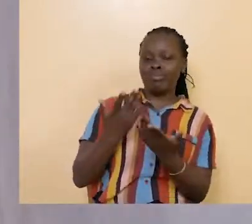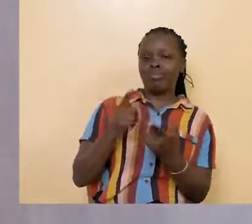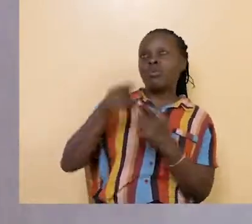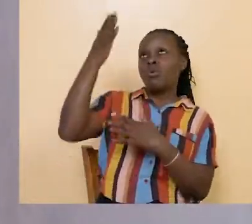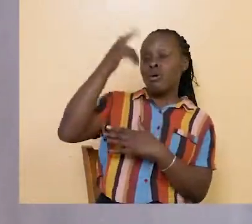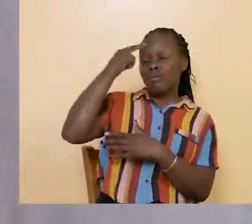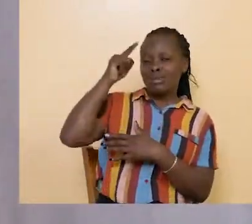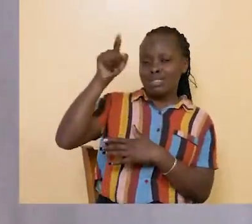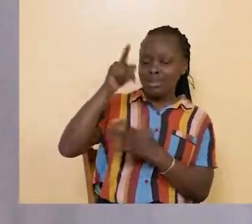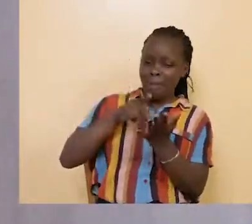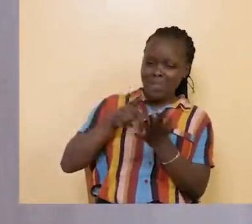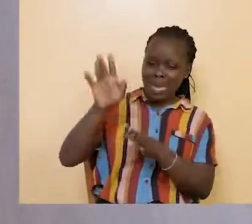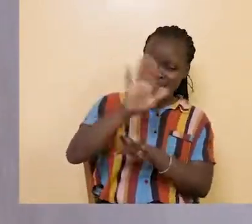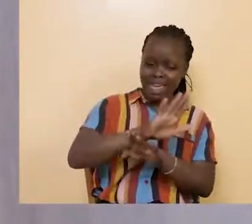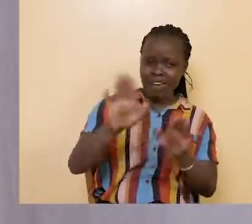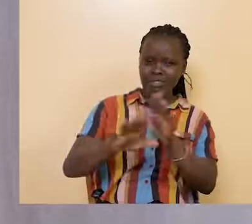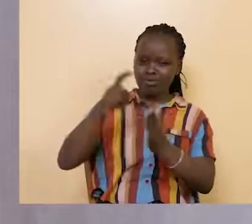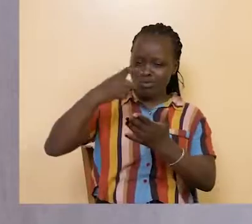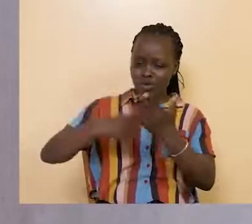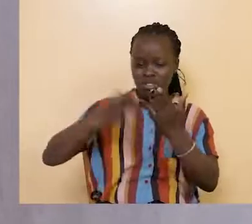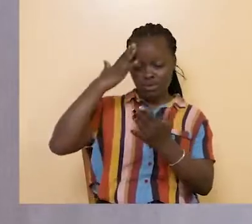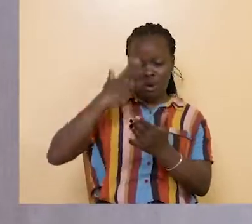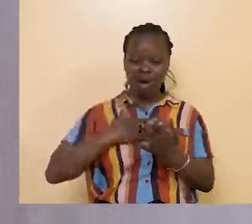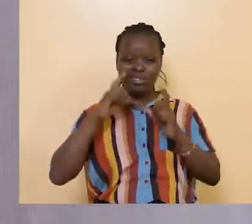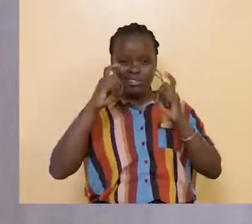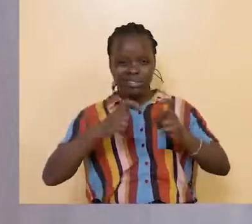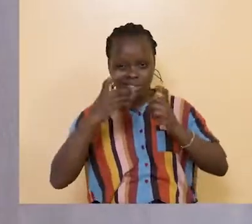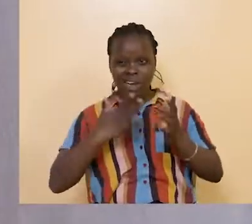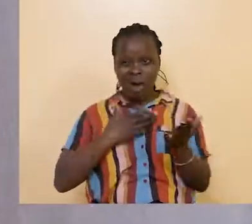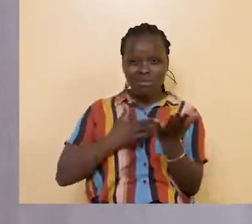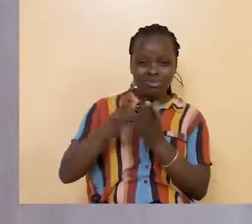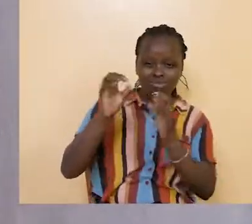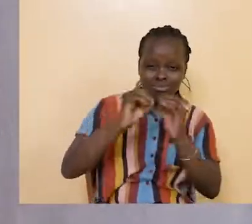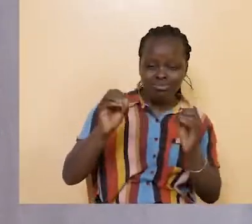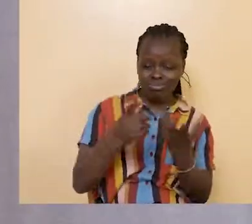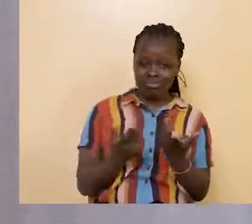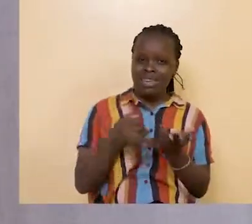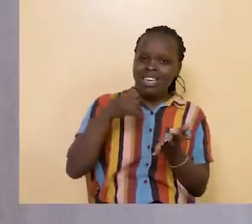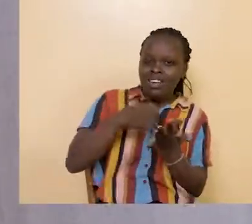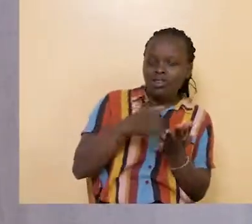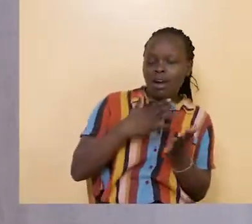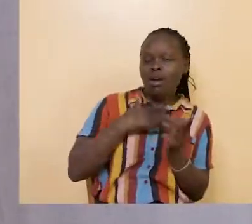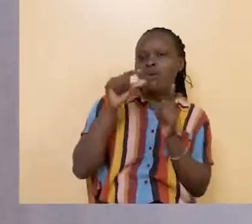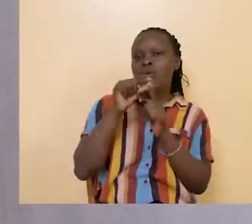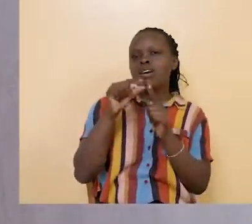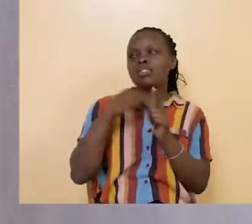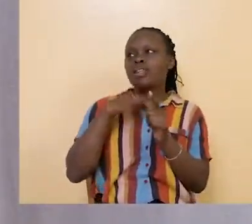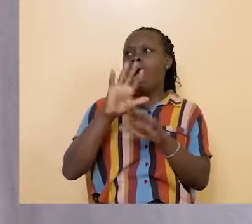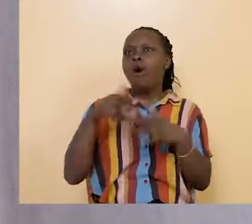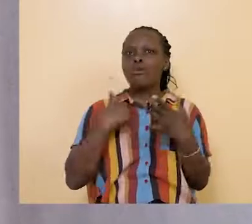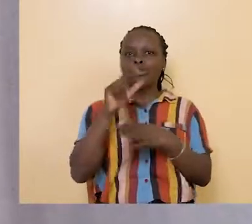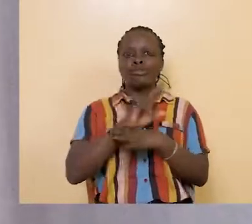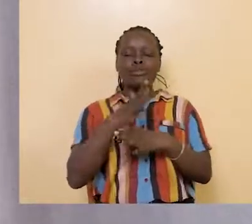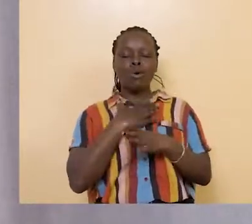Savior, because He has paid the price for our sin, for our unrighteousness, including even our words and the ways we have